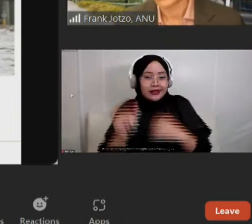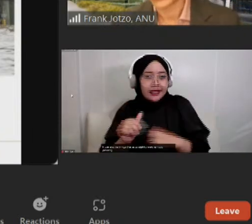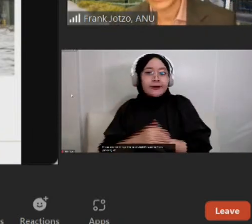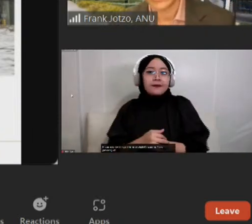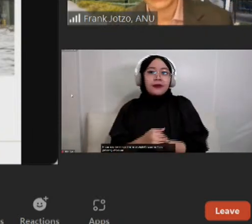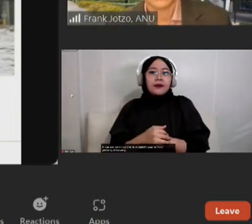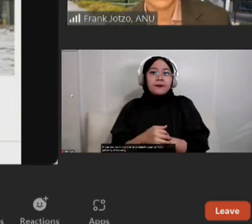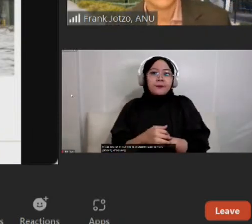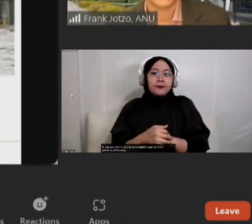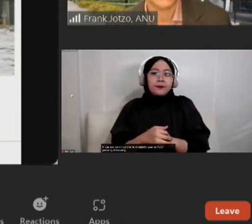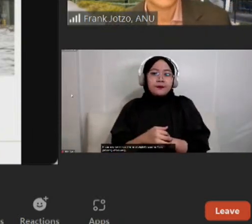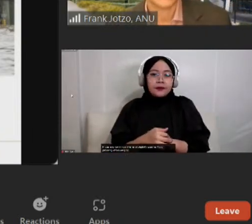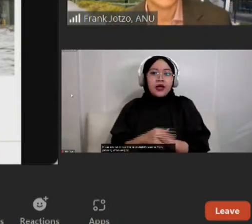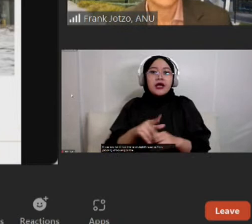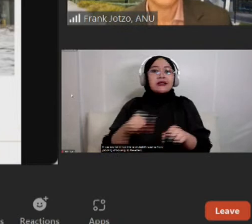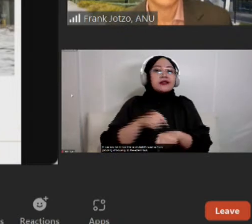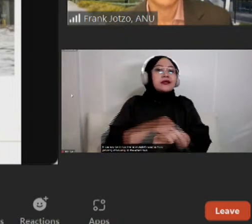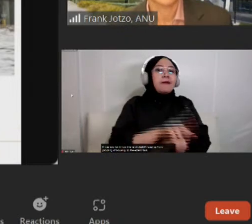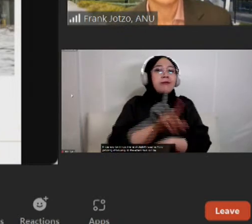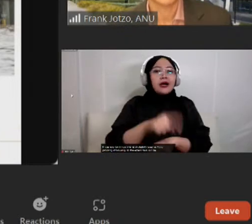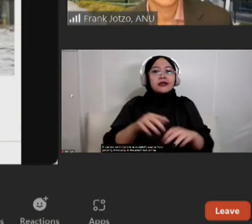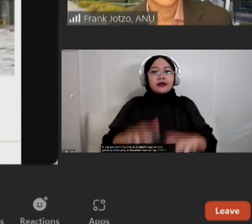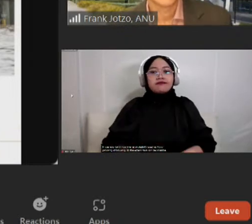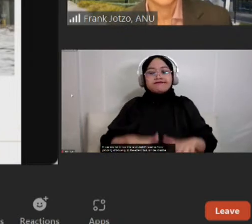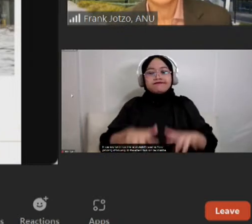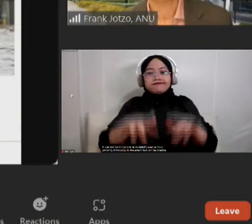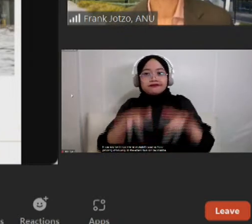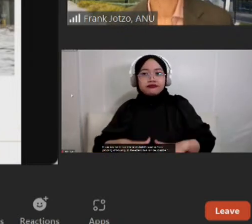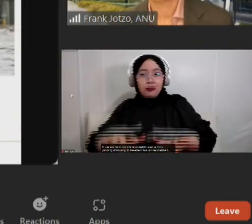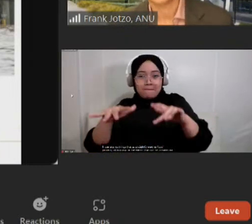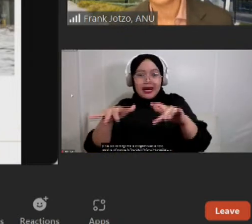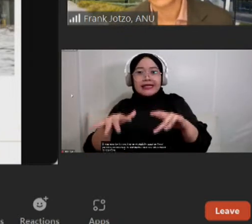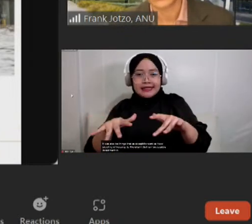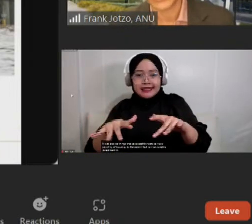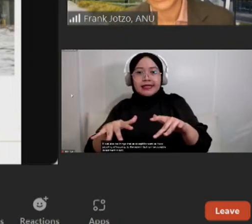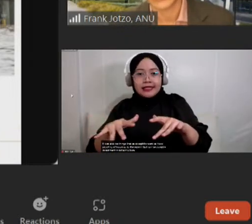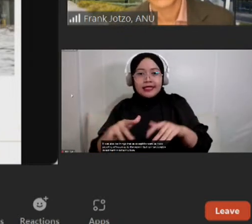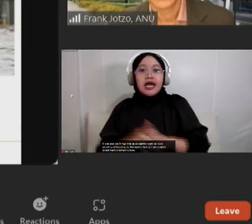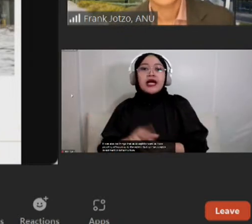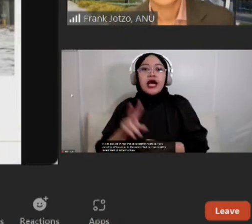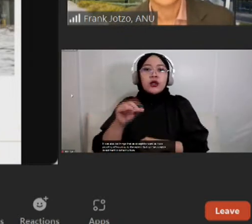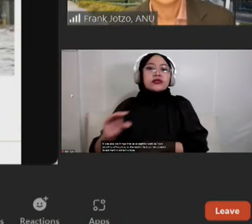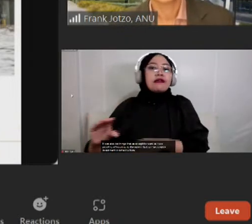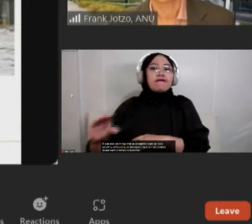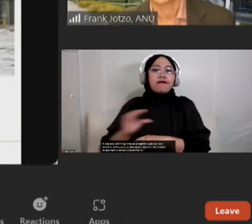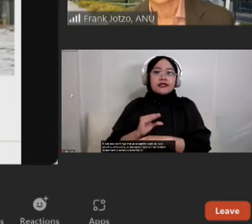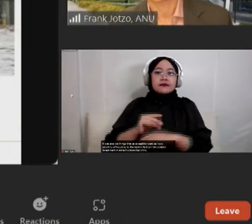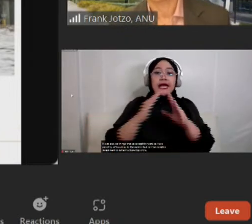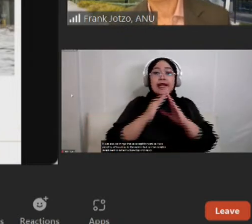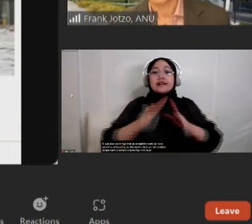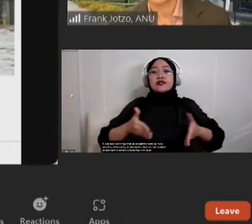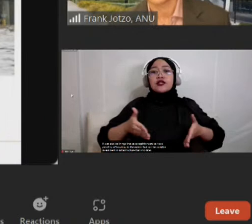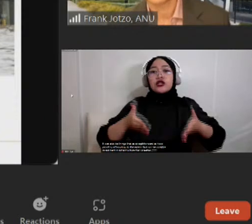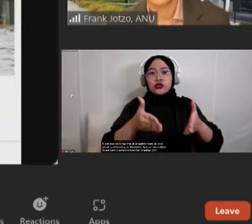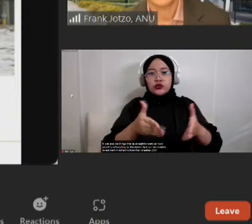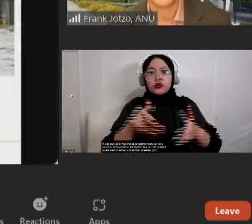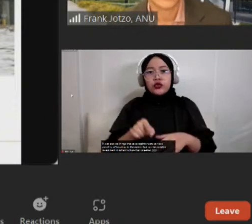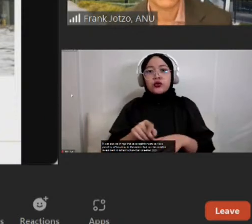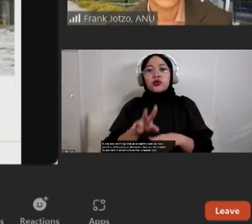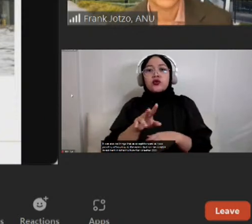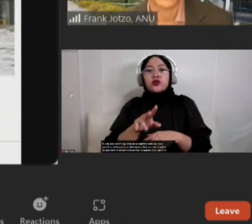flood-proofing of housing to the extent that can be possible, investment in infrastructure that insulates